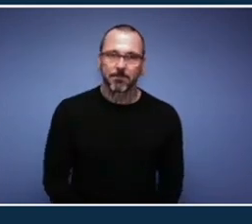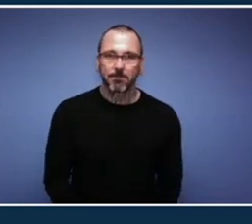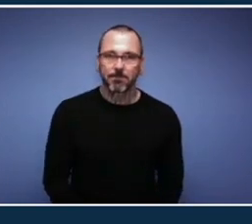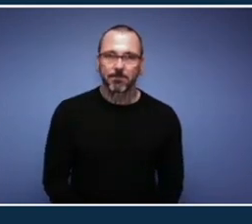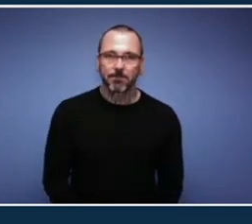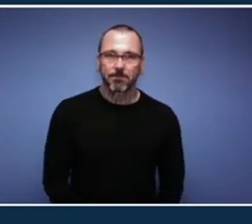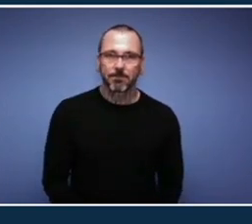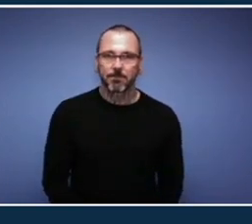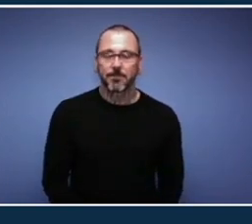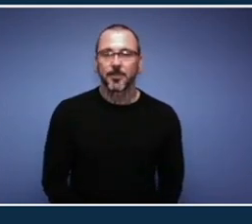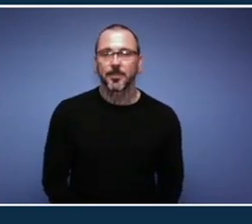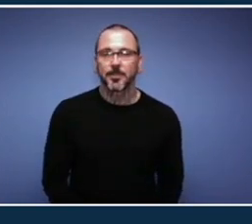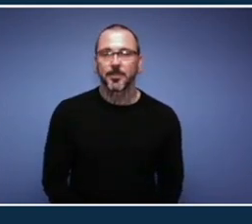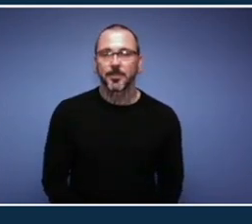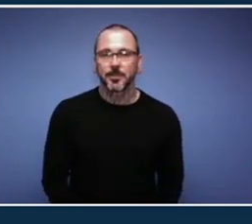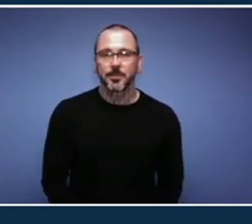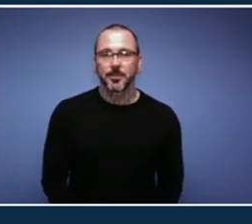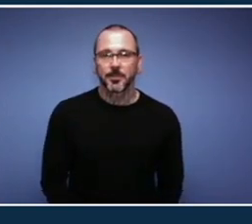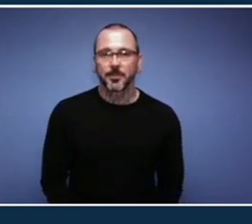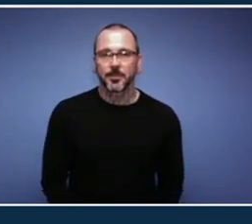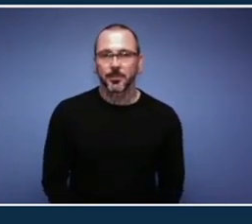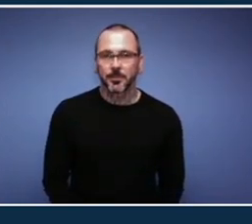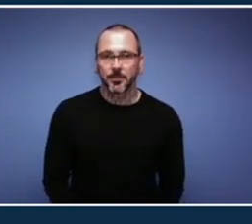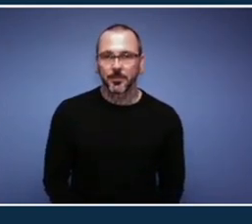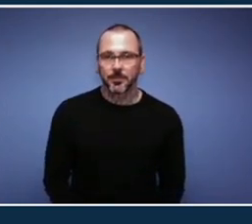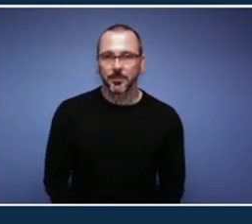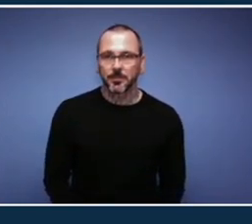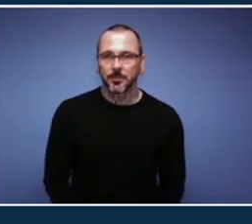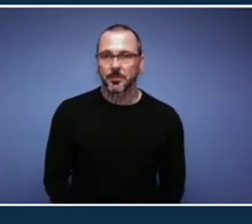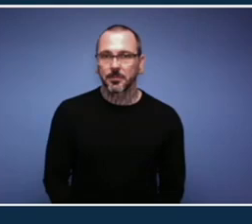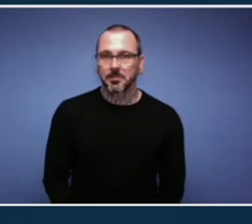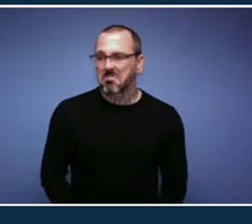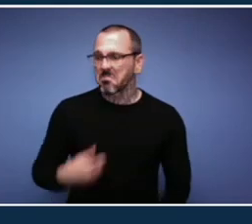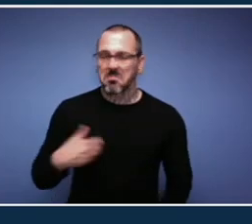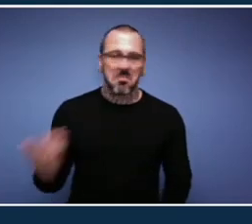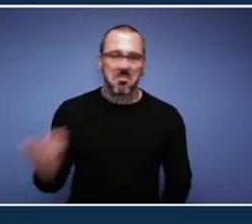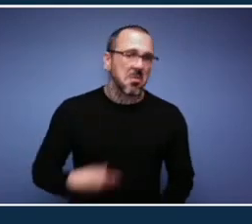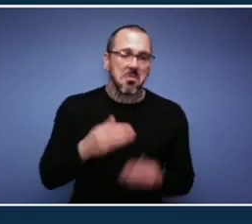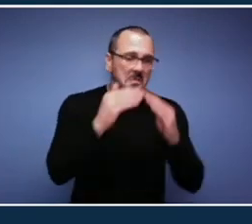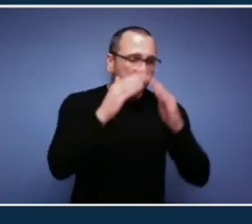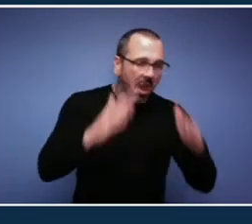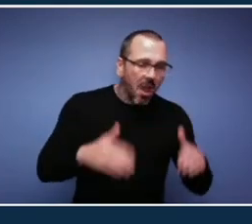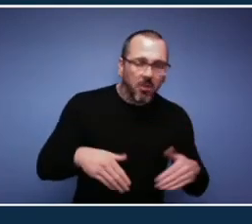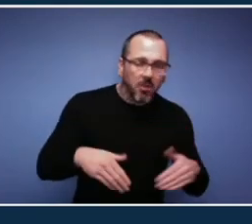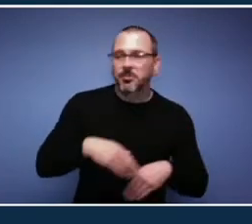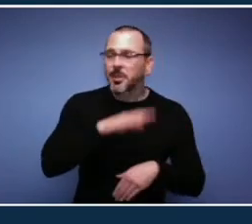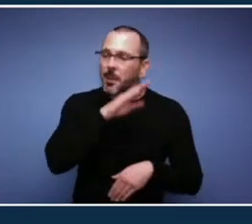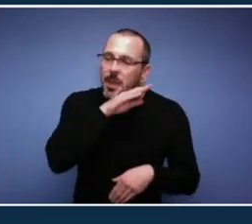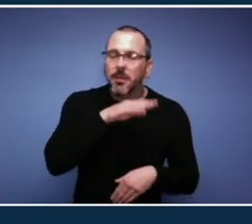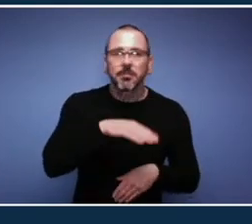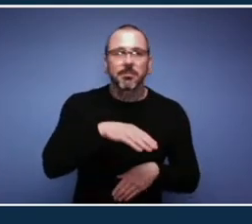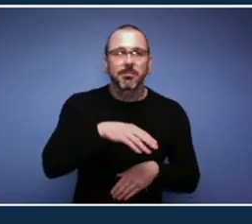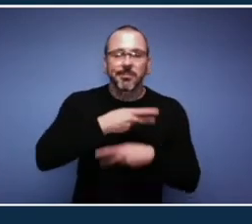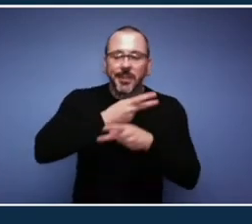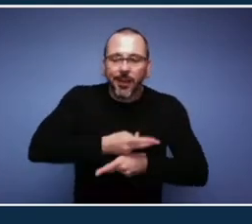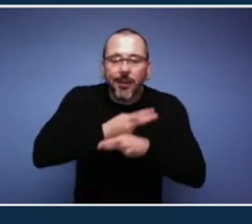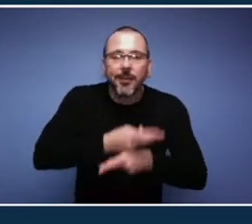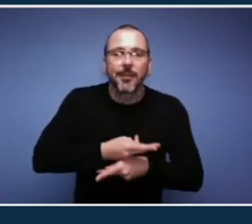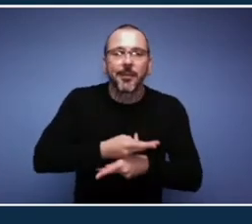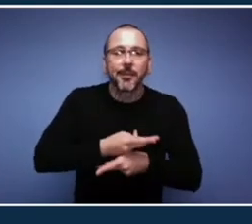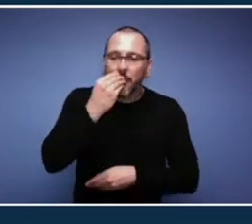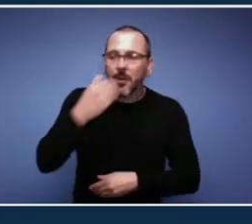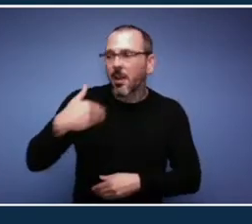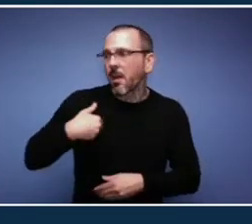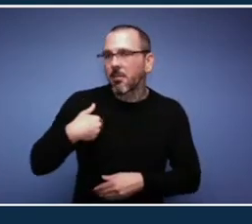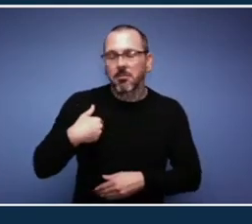And so I had everything I needed, so what did I have to complain about? So they nourished my body, kept my body